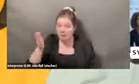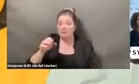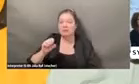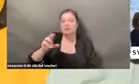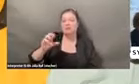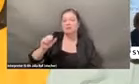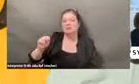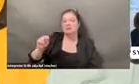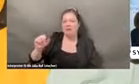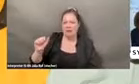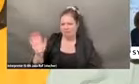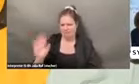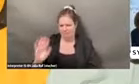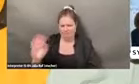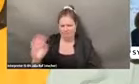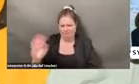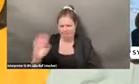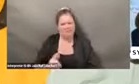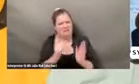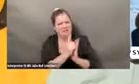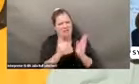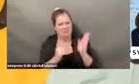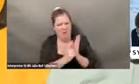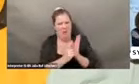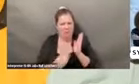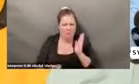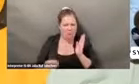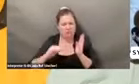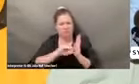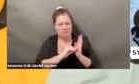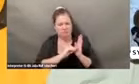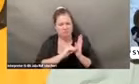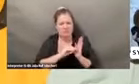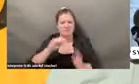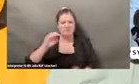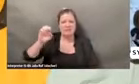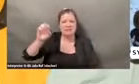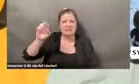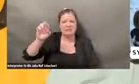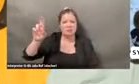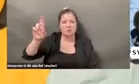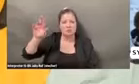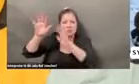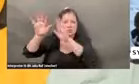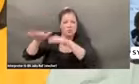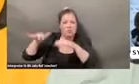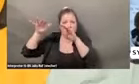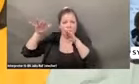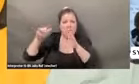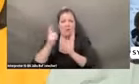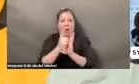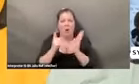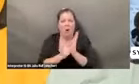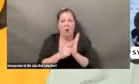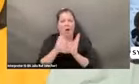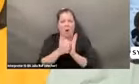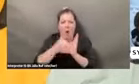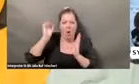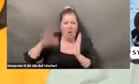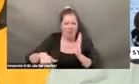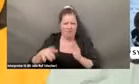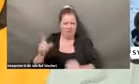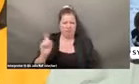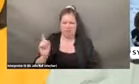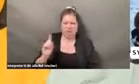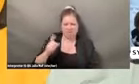written in the law, and it would surprise me very much if the European Commission withdraw that part of the legislation. And I also